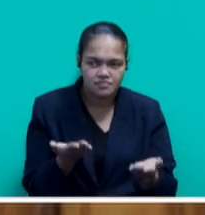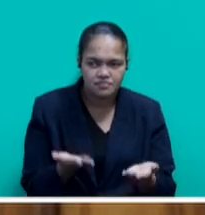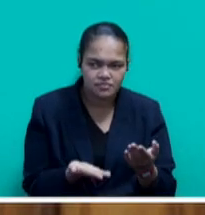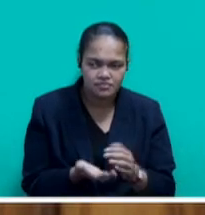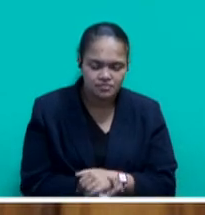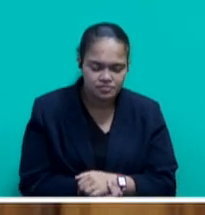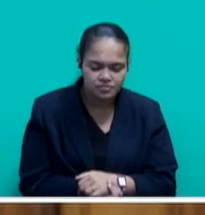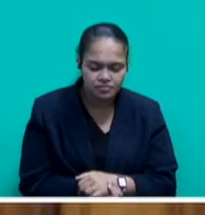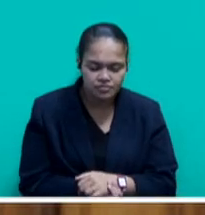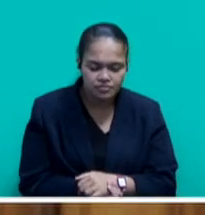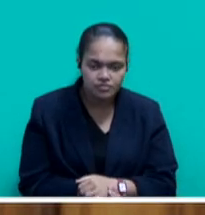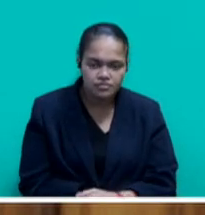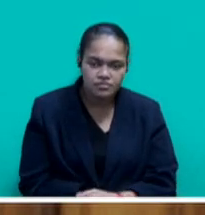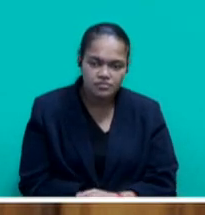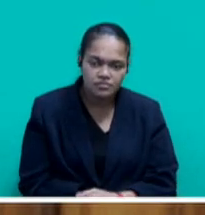mind.